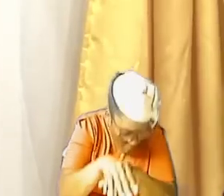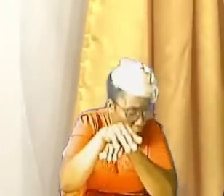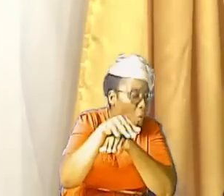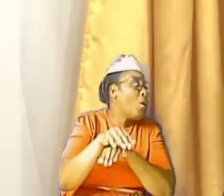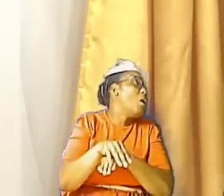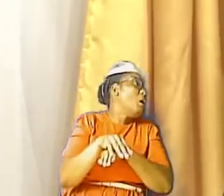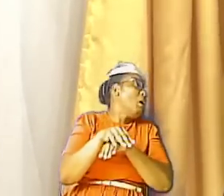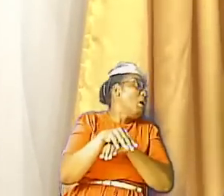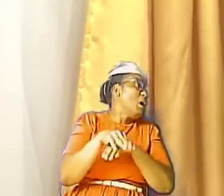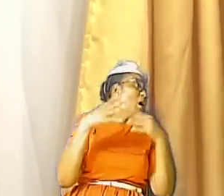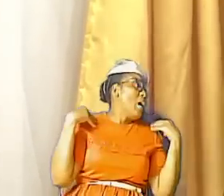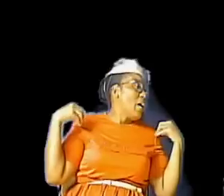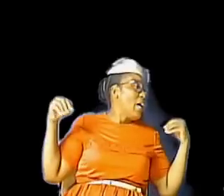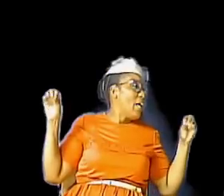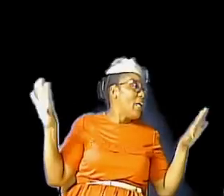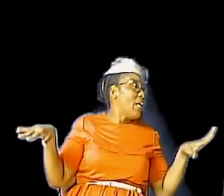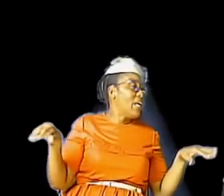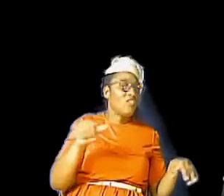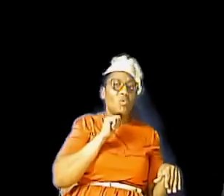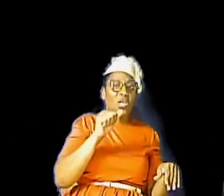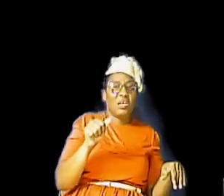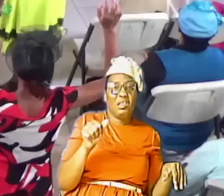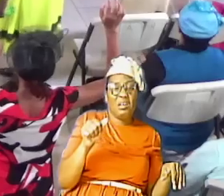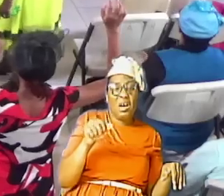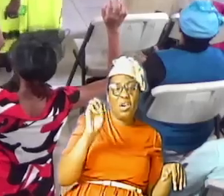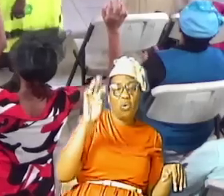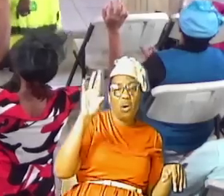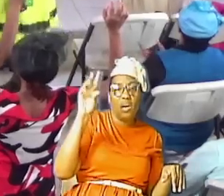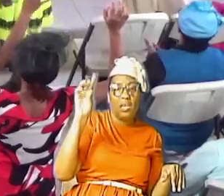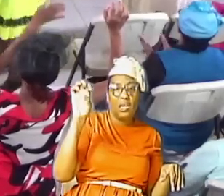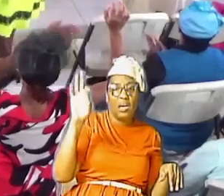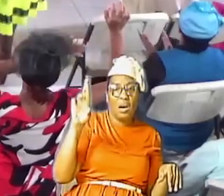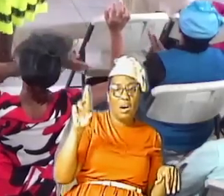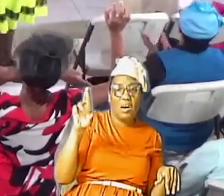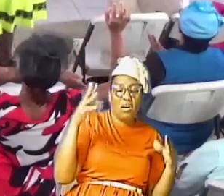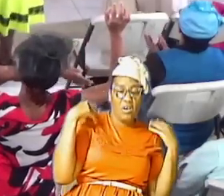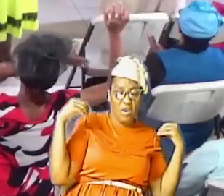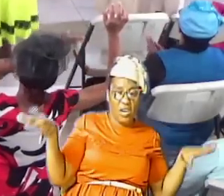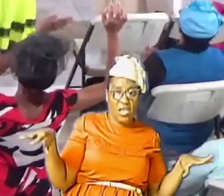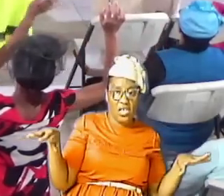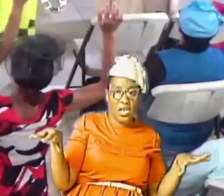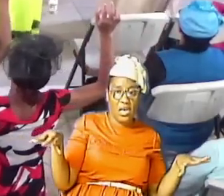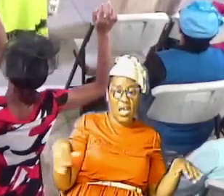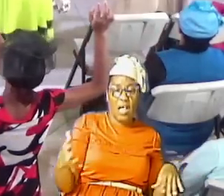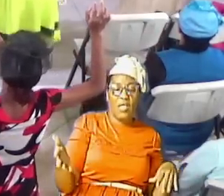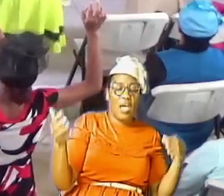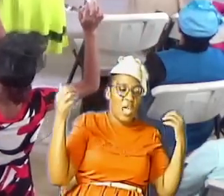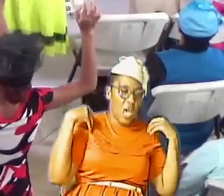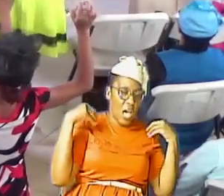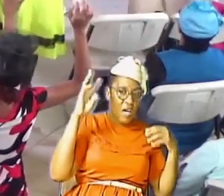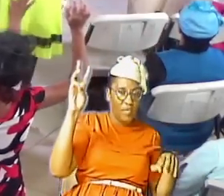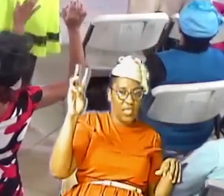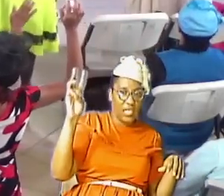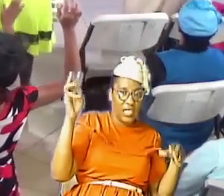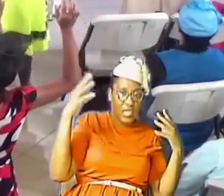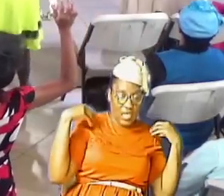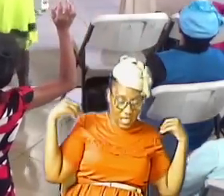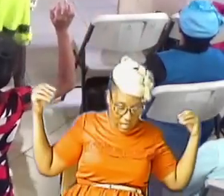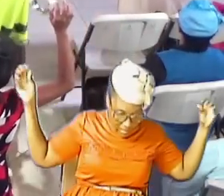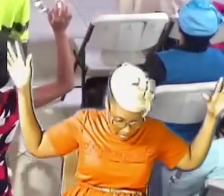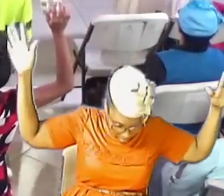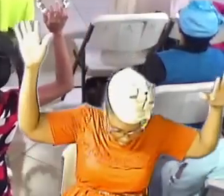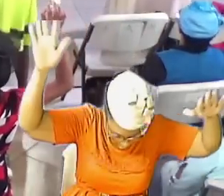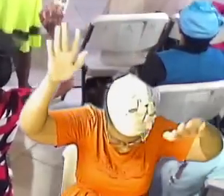were not ordinary angels. Six wings they had, and with two of them they covered their